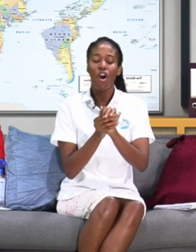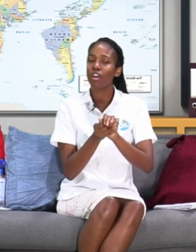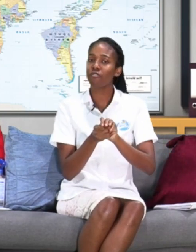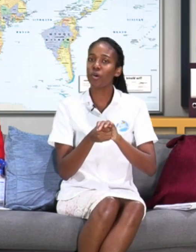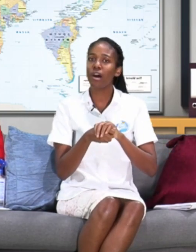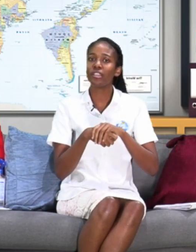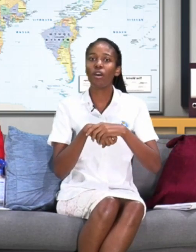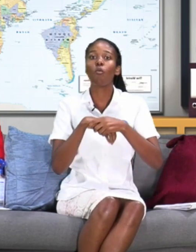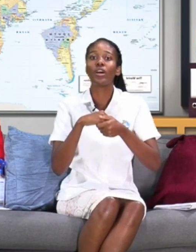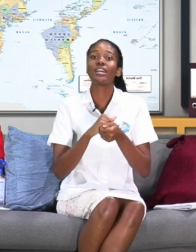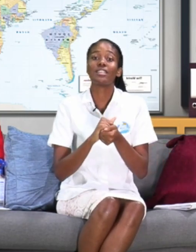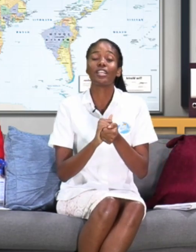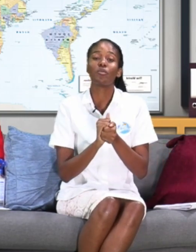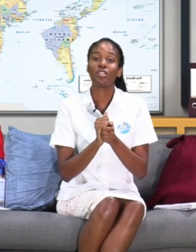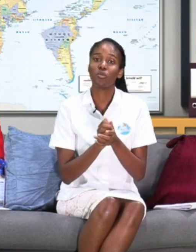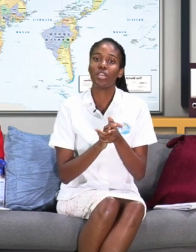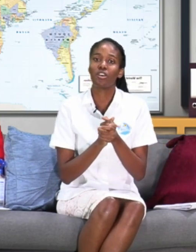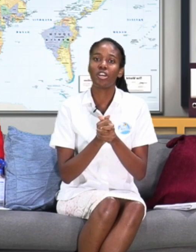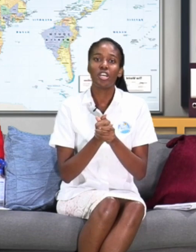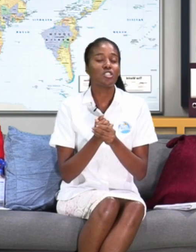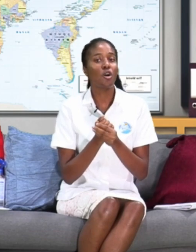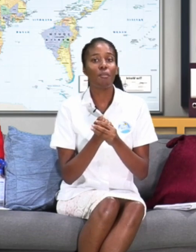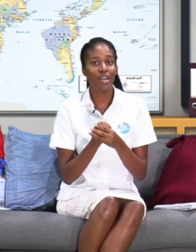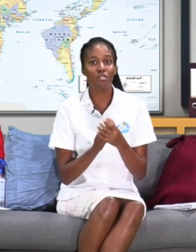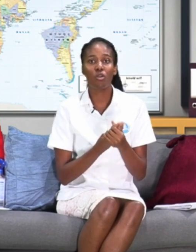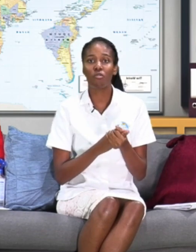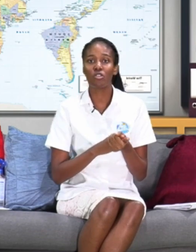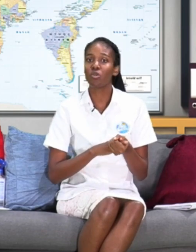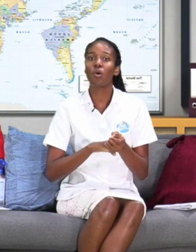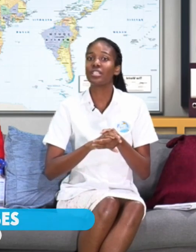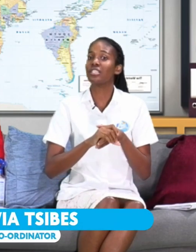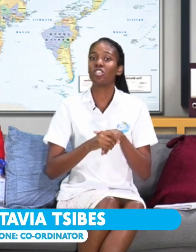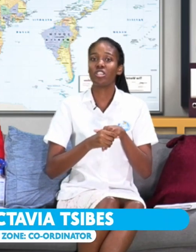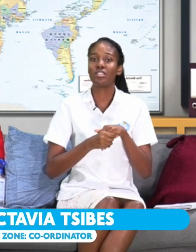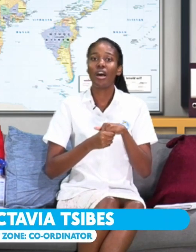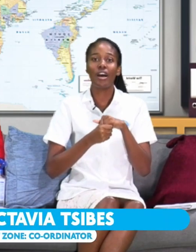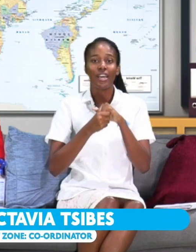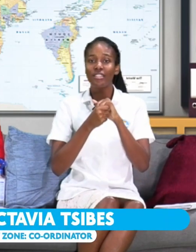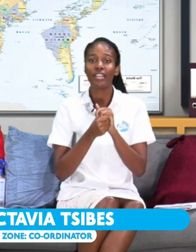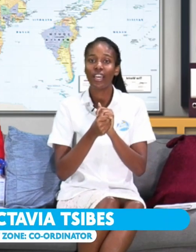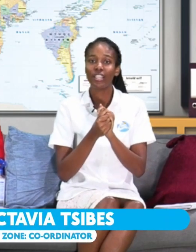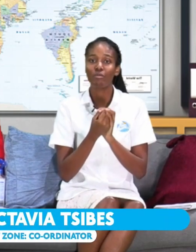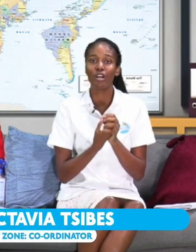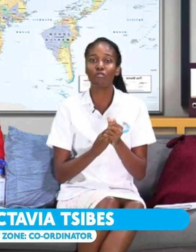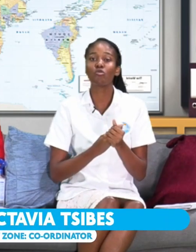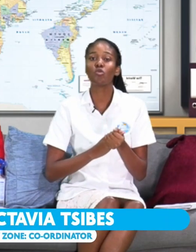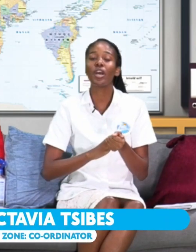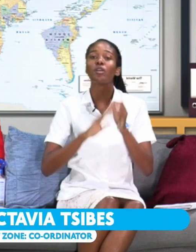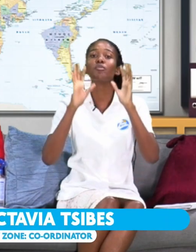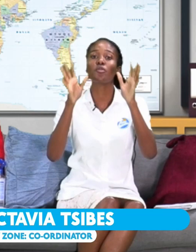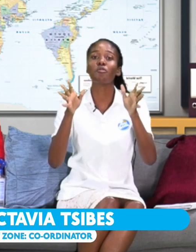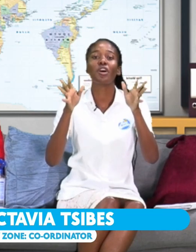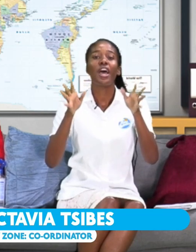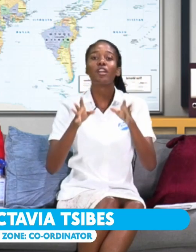with all of you out there what exactly we are doing here. So MyZone, of course, with all its teachers, has dedicated themselves to do